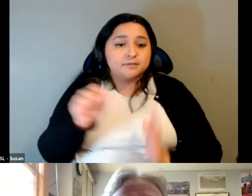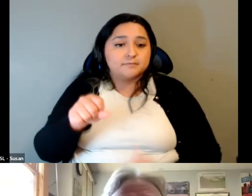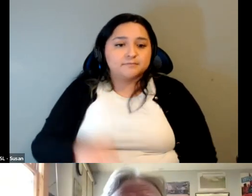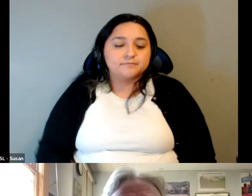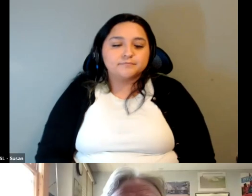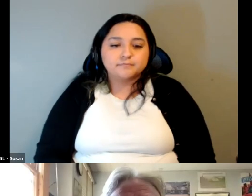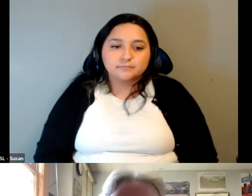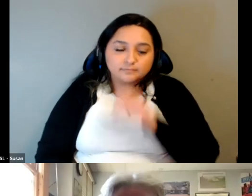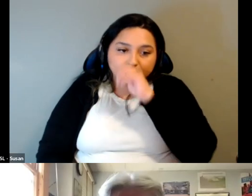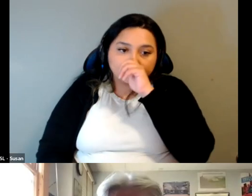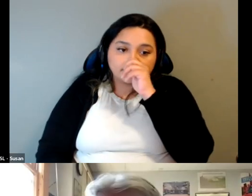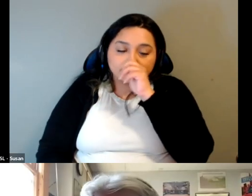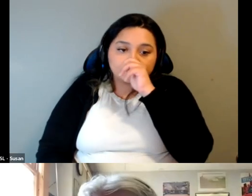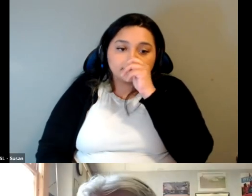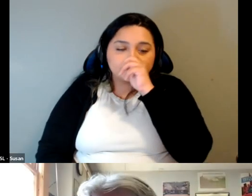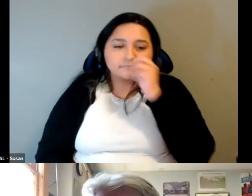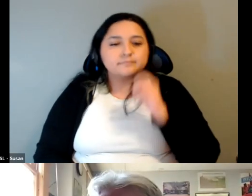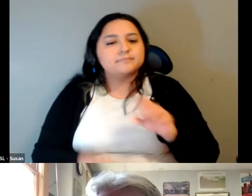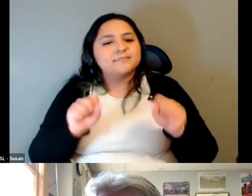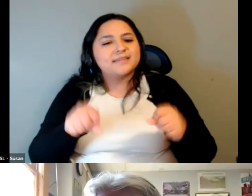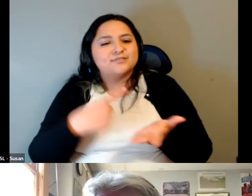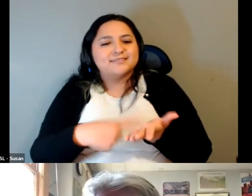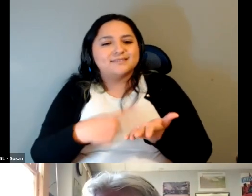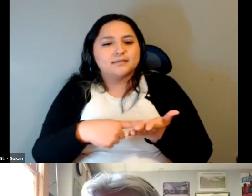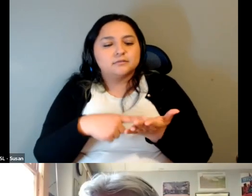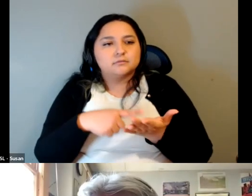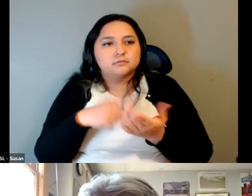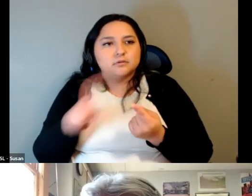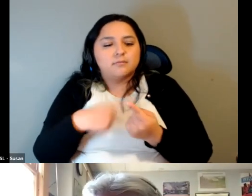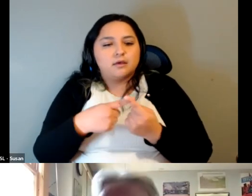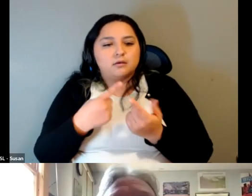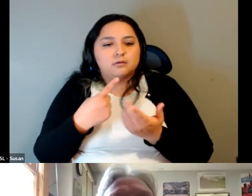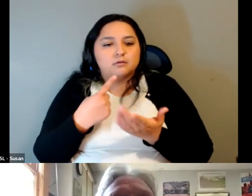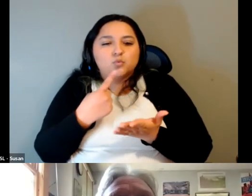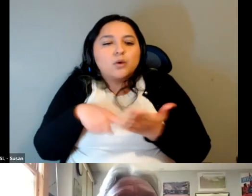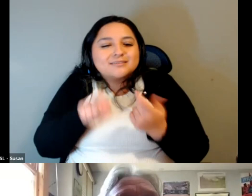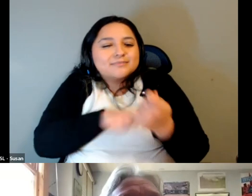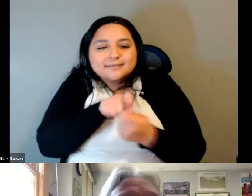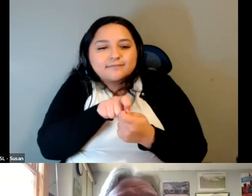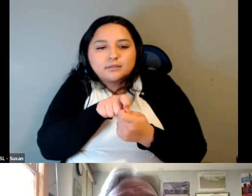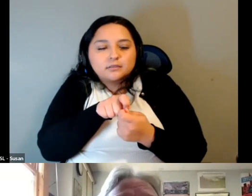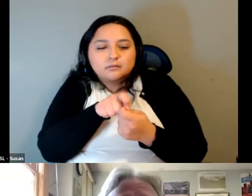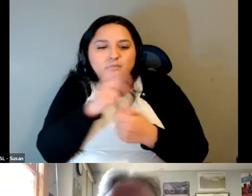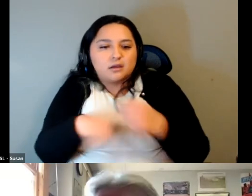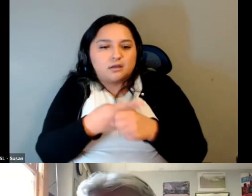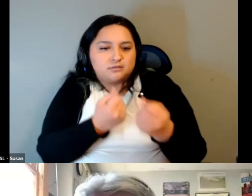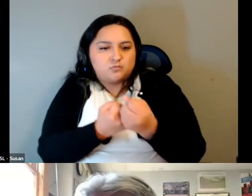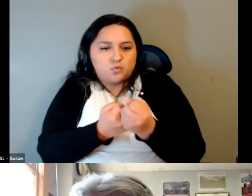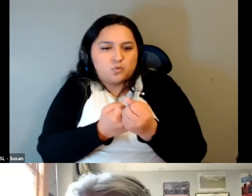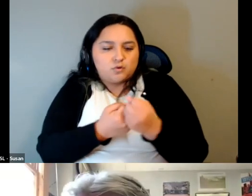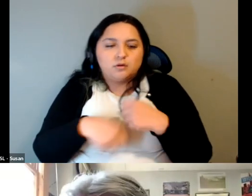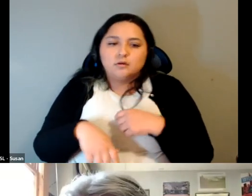able to speak on some of those specific supports that were provided? So you mean in terms